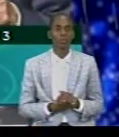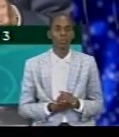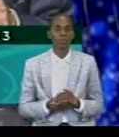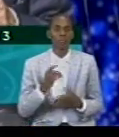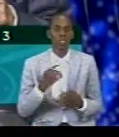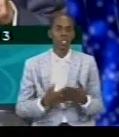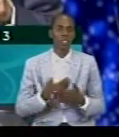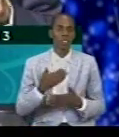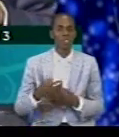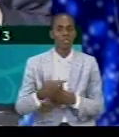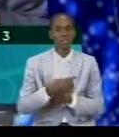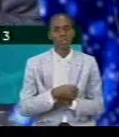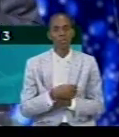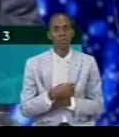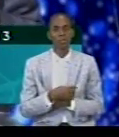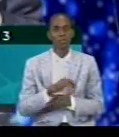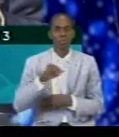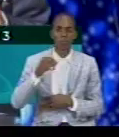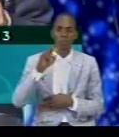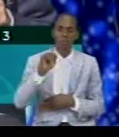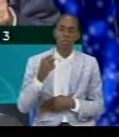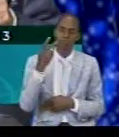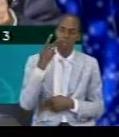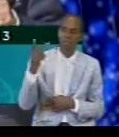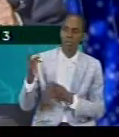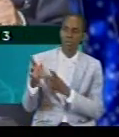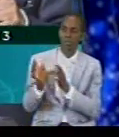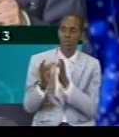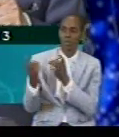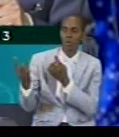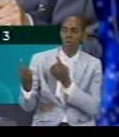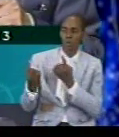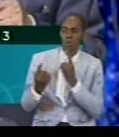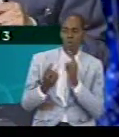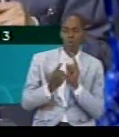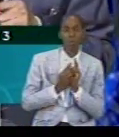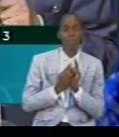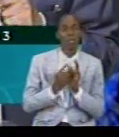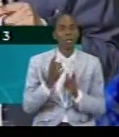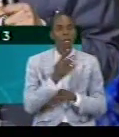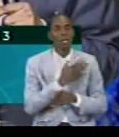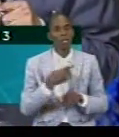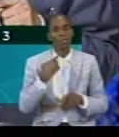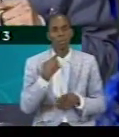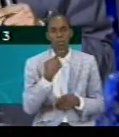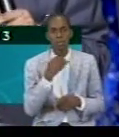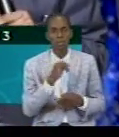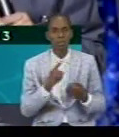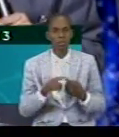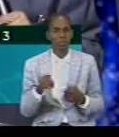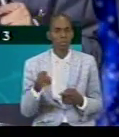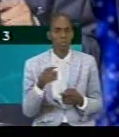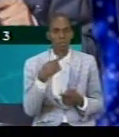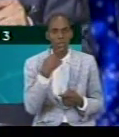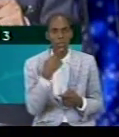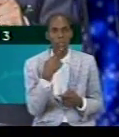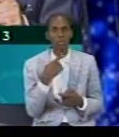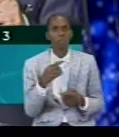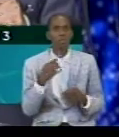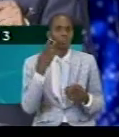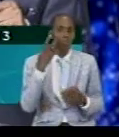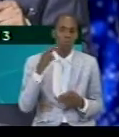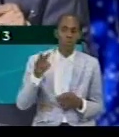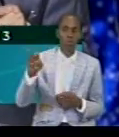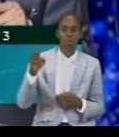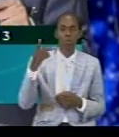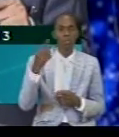29. The next day, John said Jesus coming unto him and said, behold, the Lamb of God, which